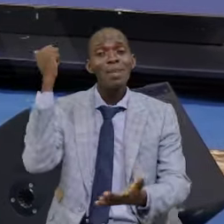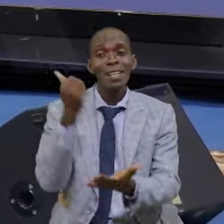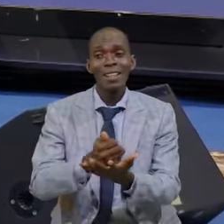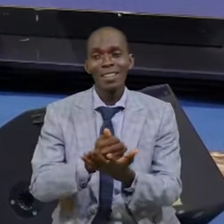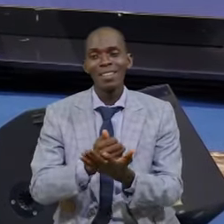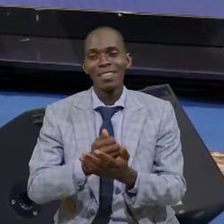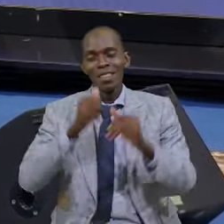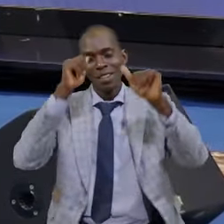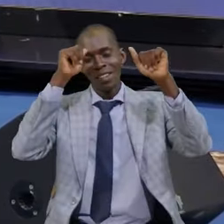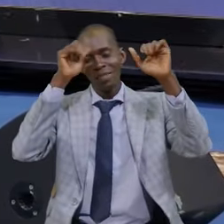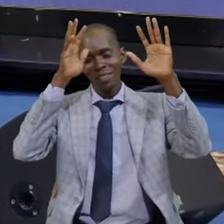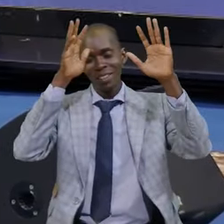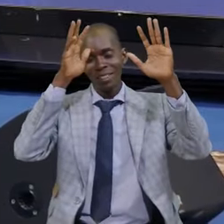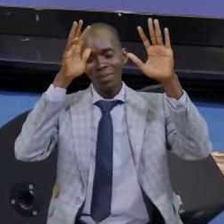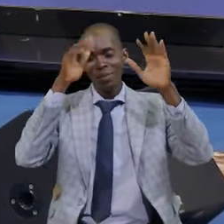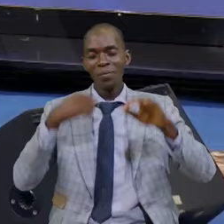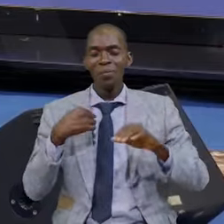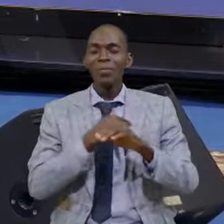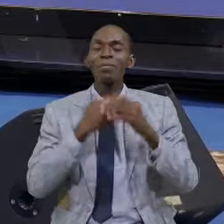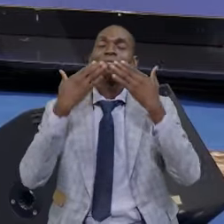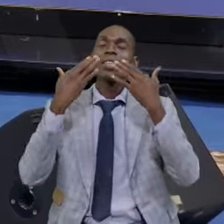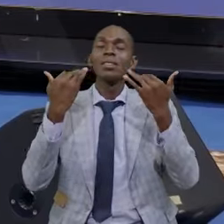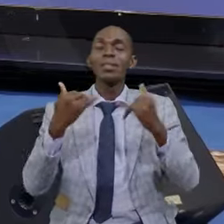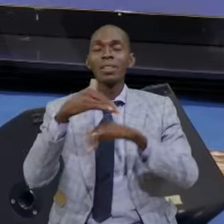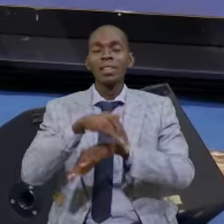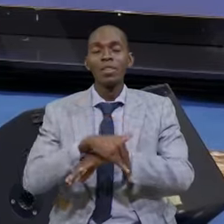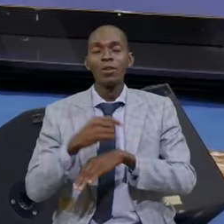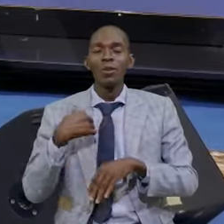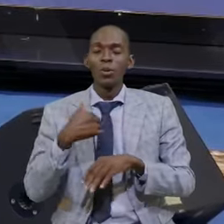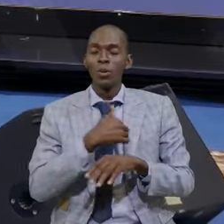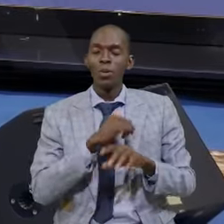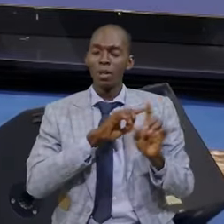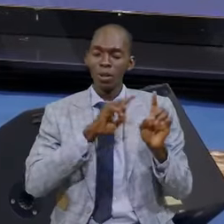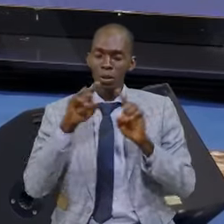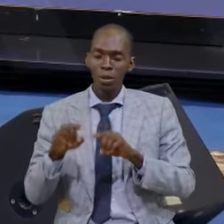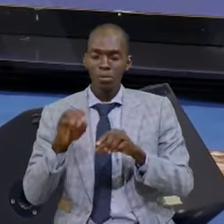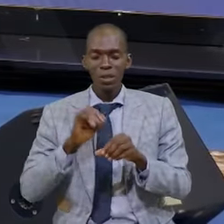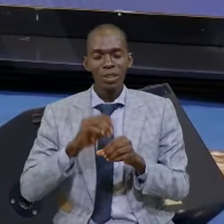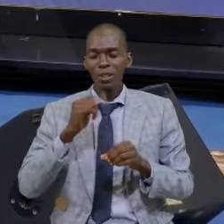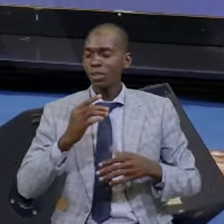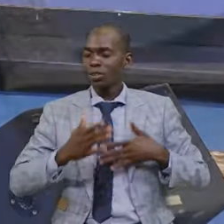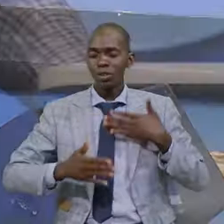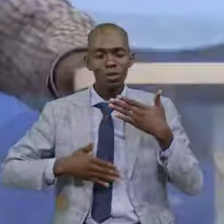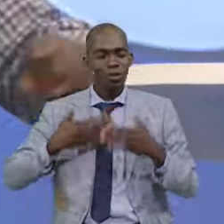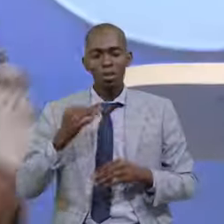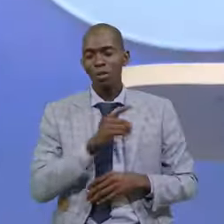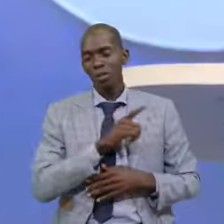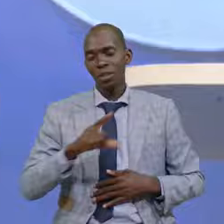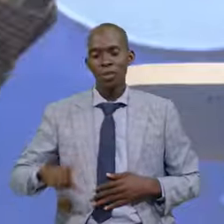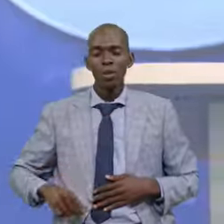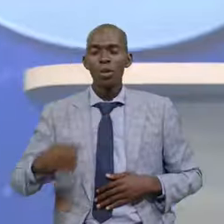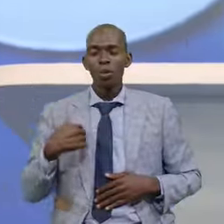Father, we thank you tonight. We come in the joy of the Lord, and we